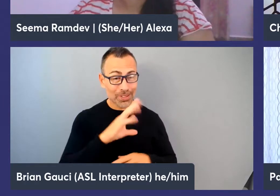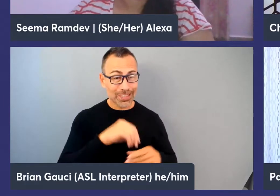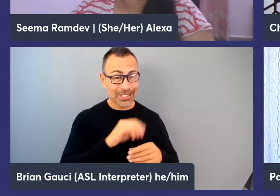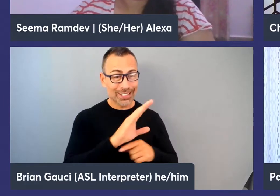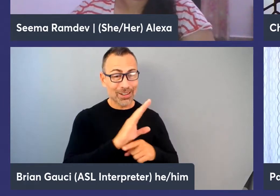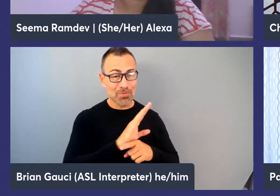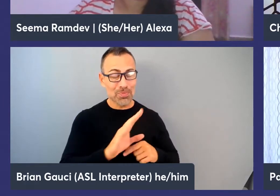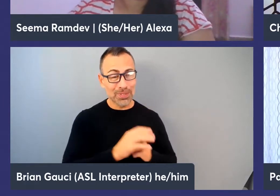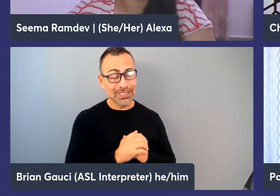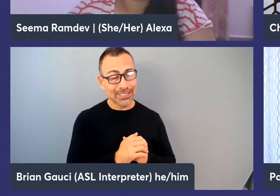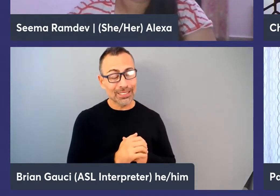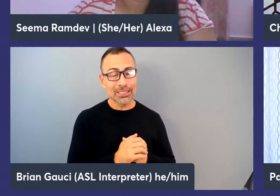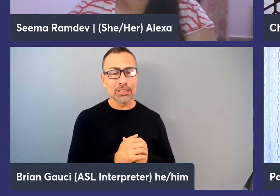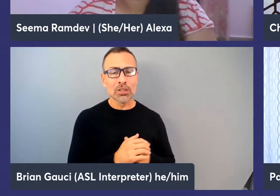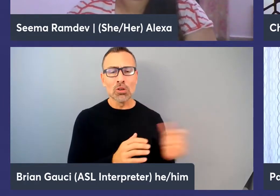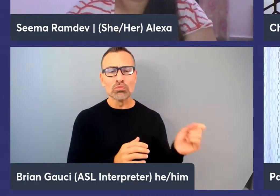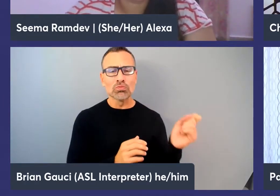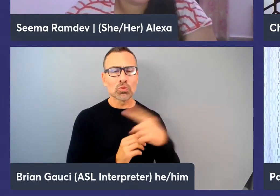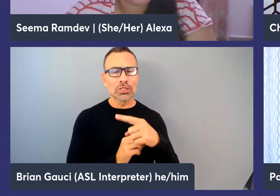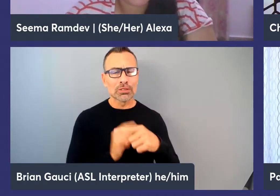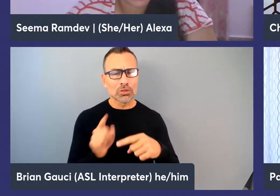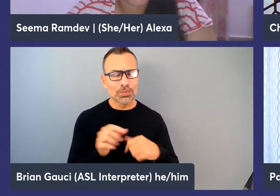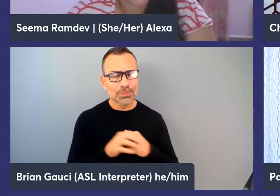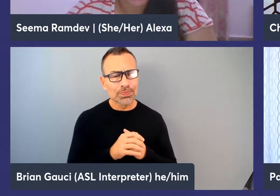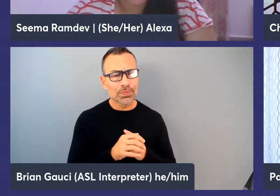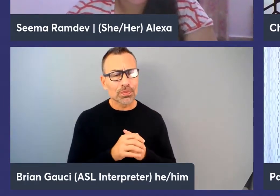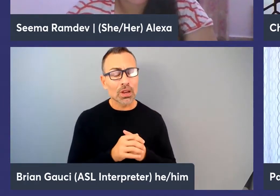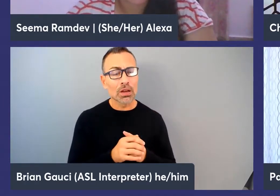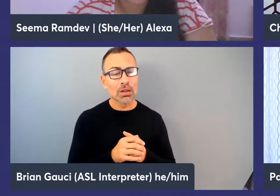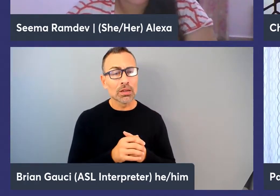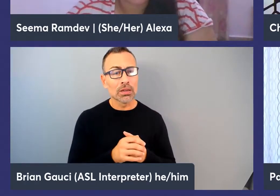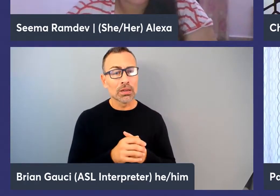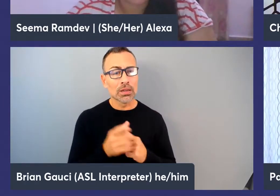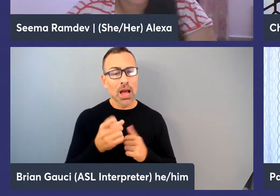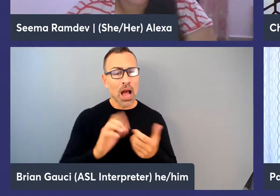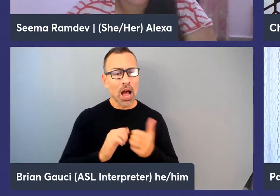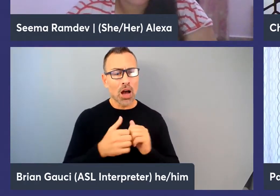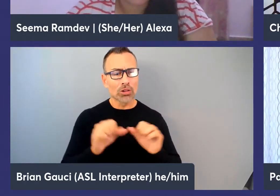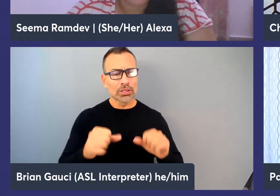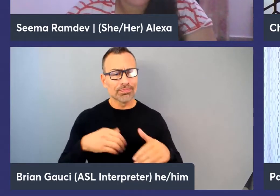that brings me to the next question: how users can actually access the data?